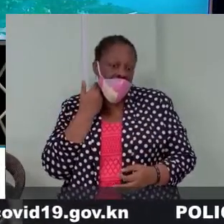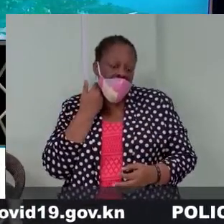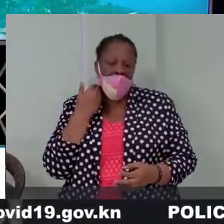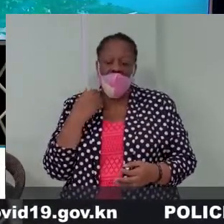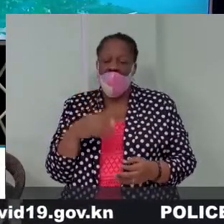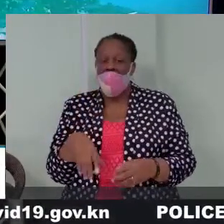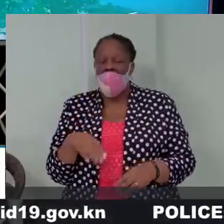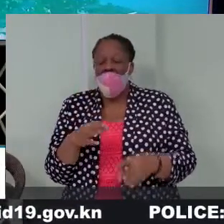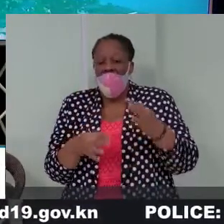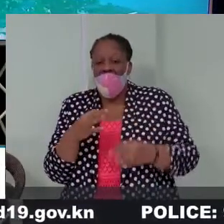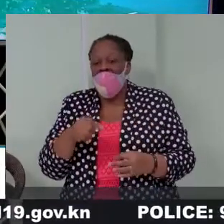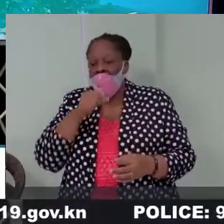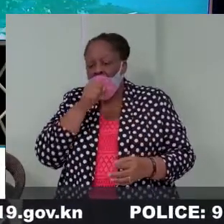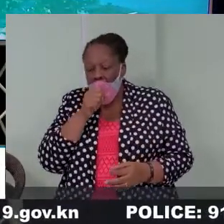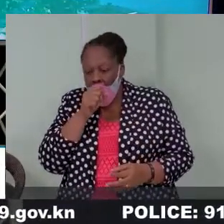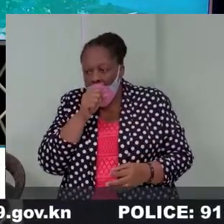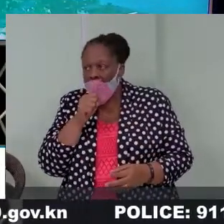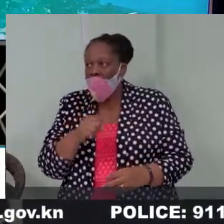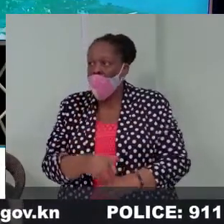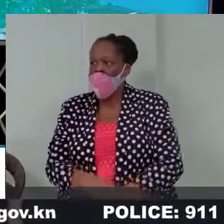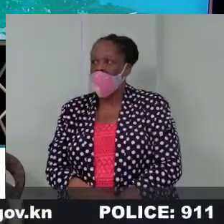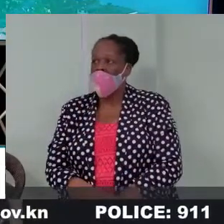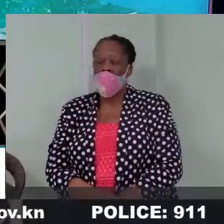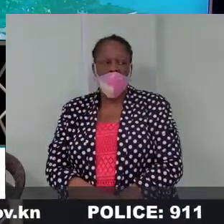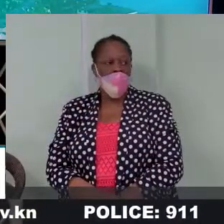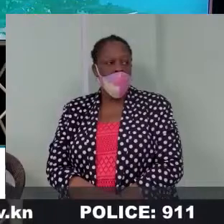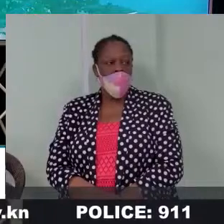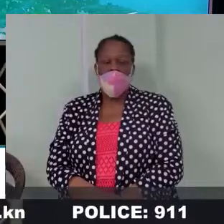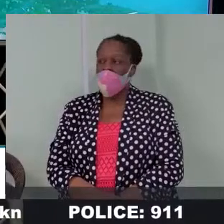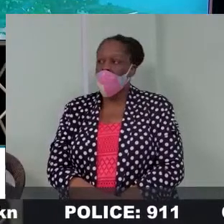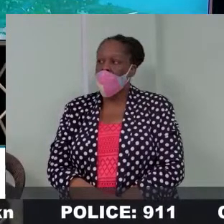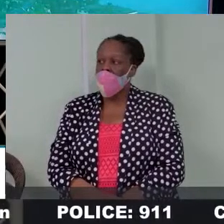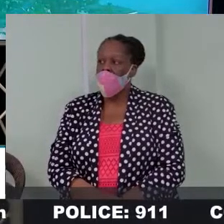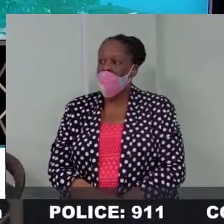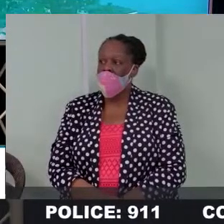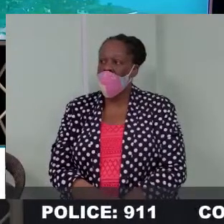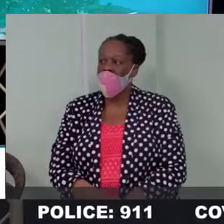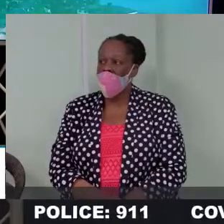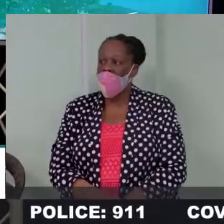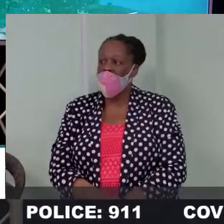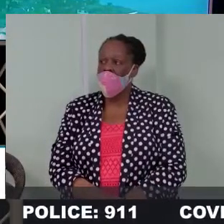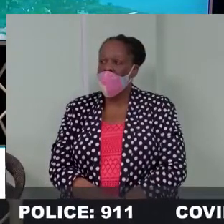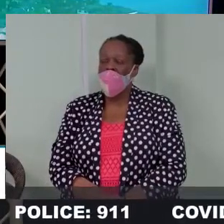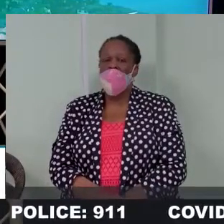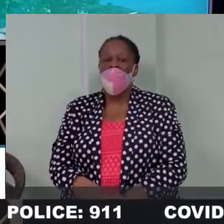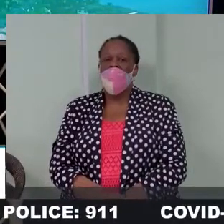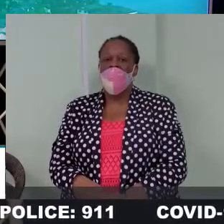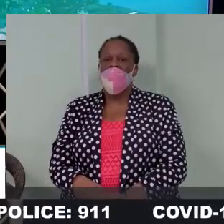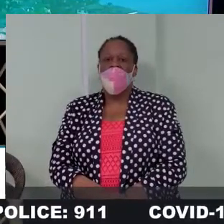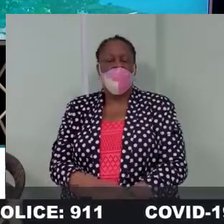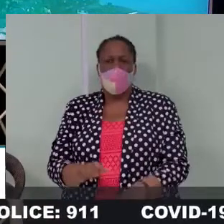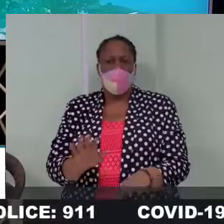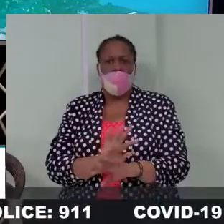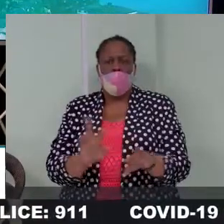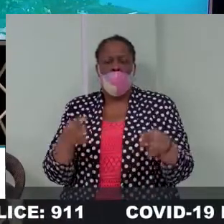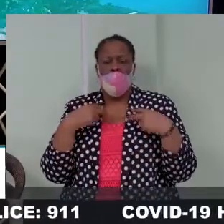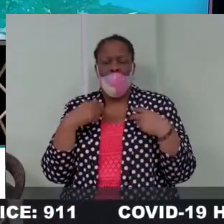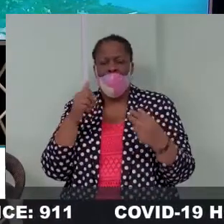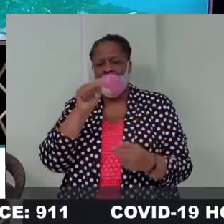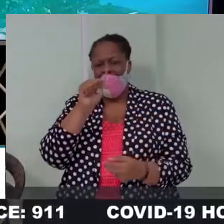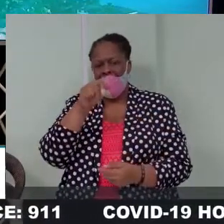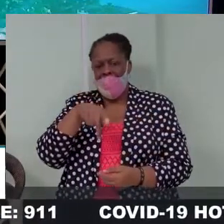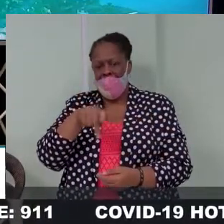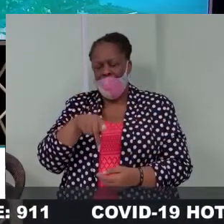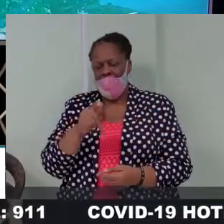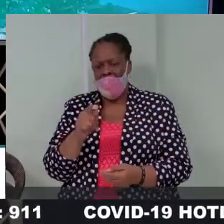Mr. Williams, we have not launched the mobile app as yet. We are awaiting the